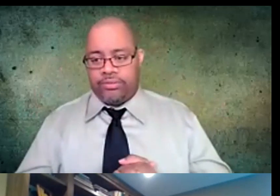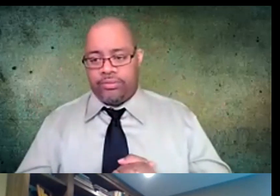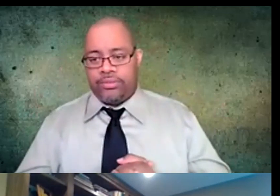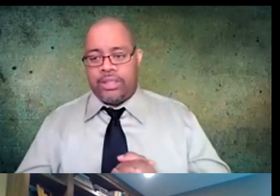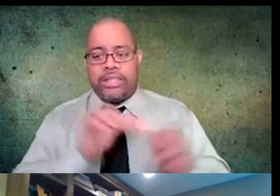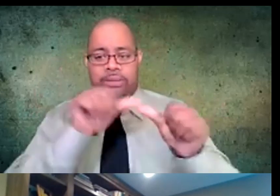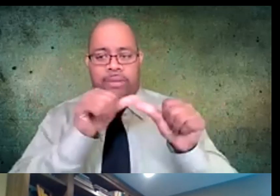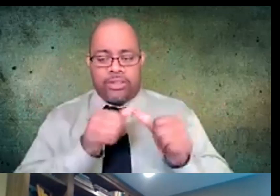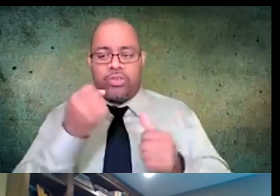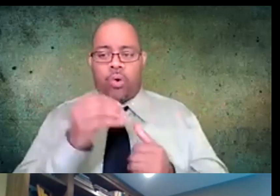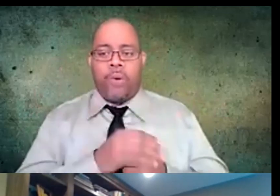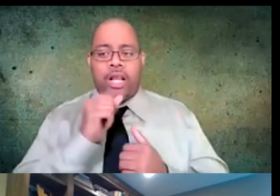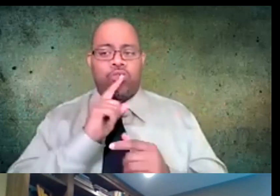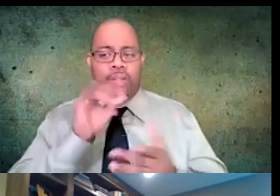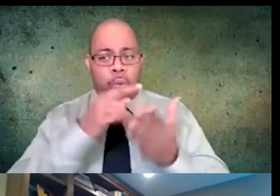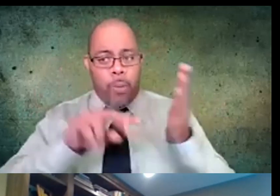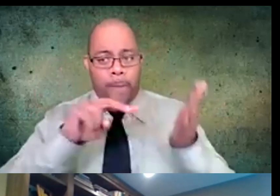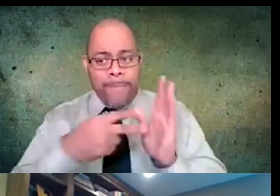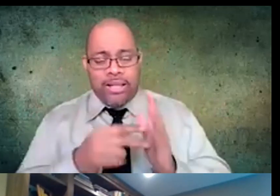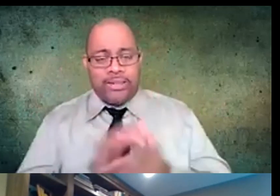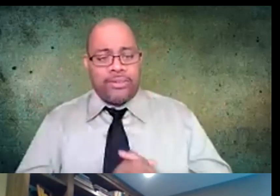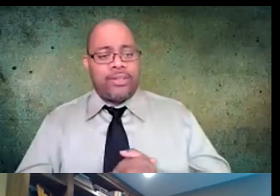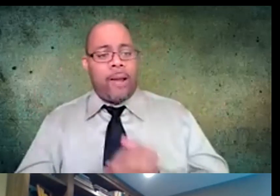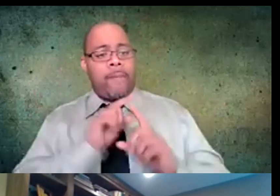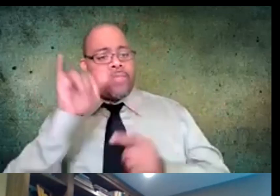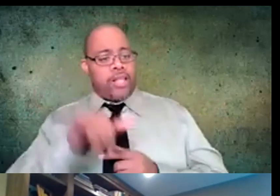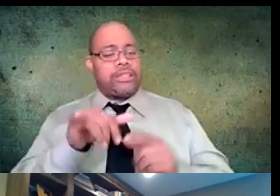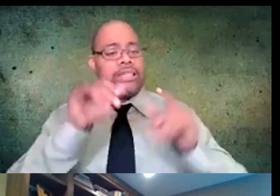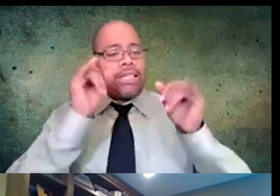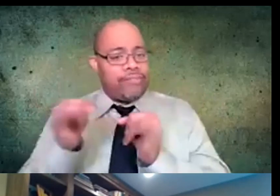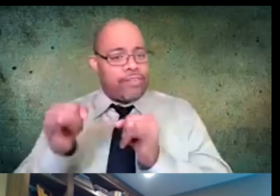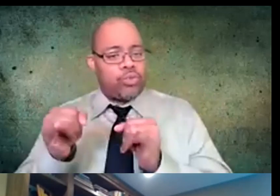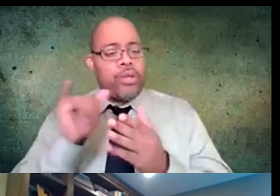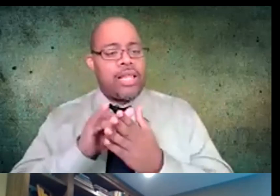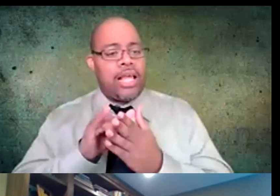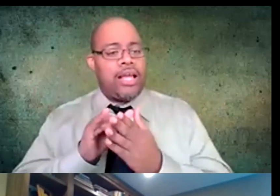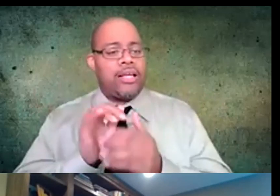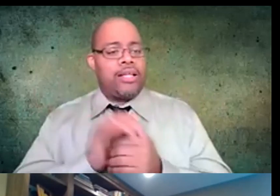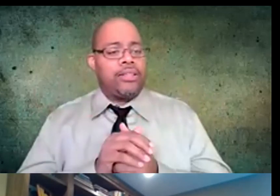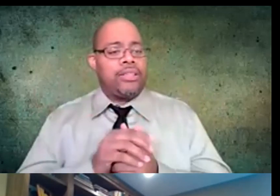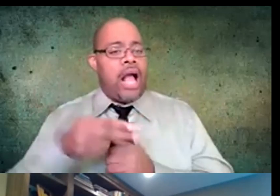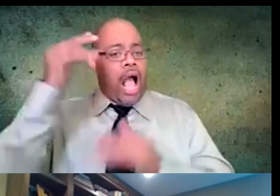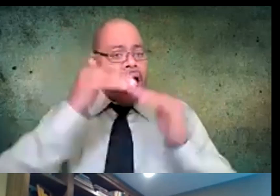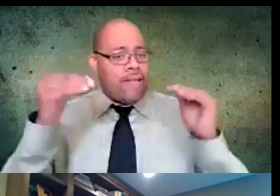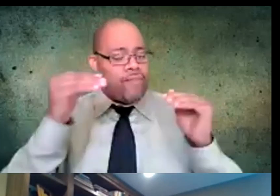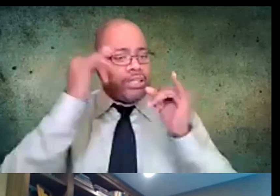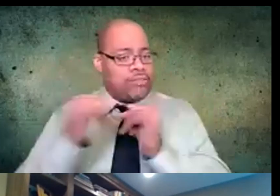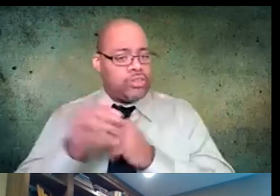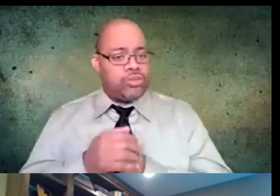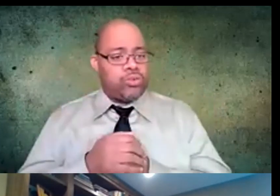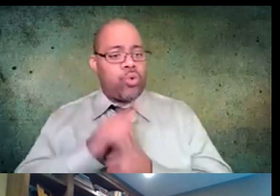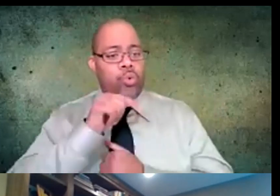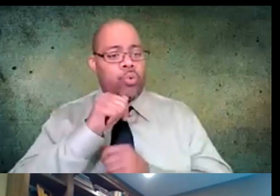space. So I'm not sure if that's what you meant, but those are the individuals, the high level individuals